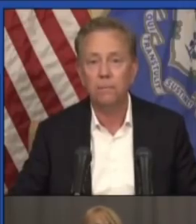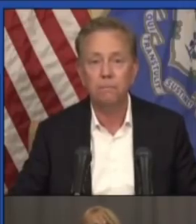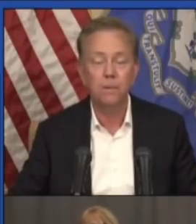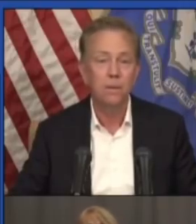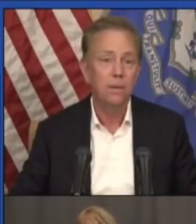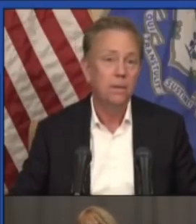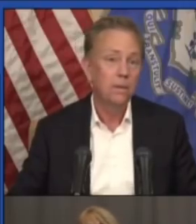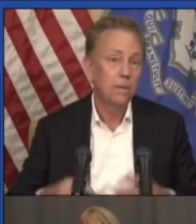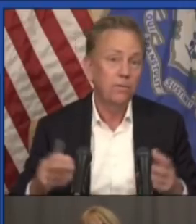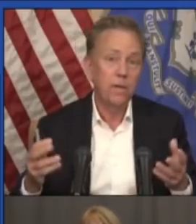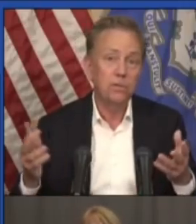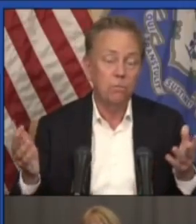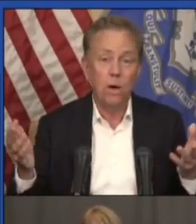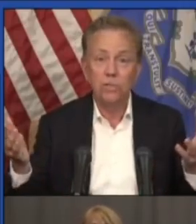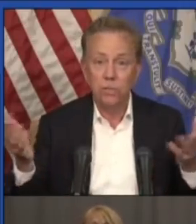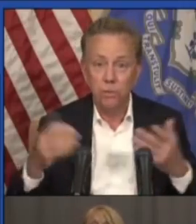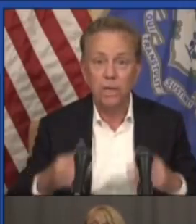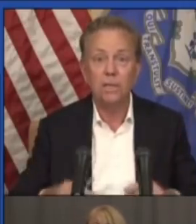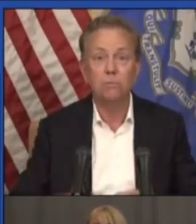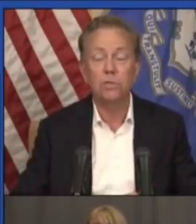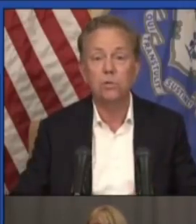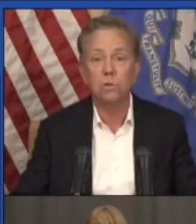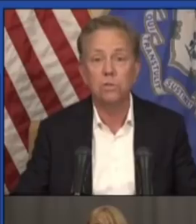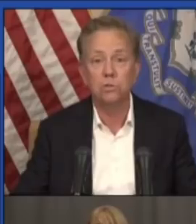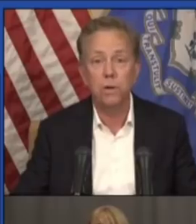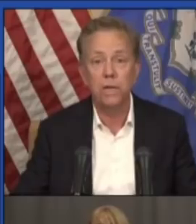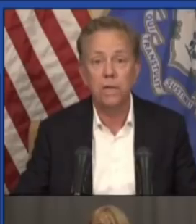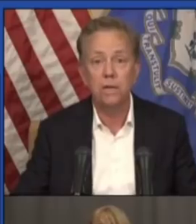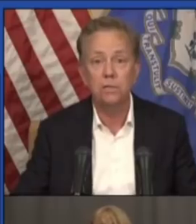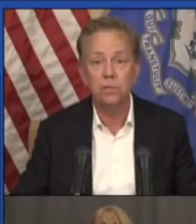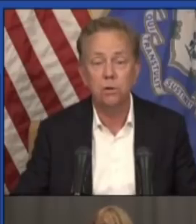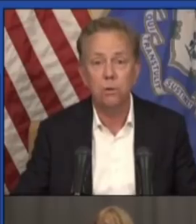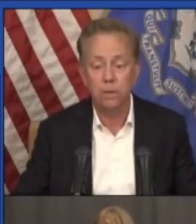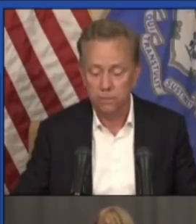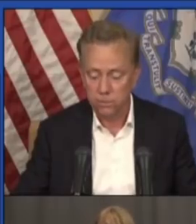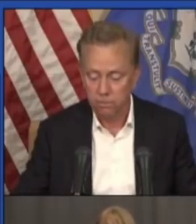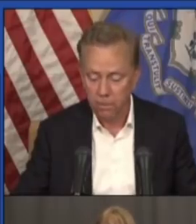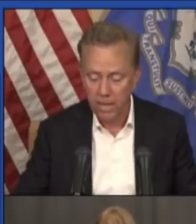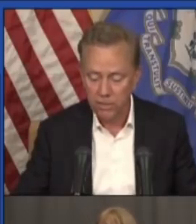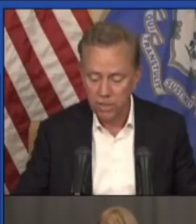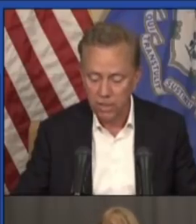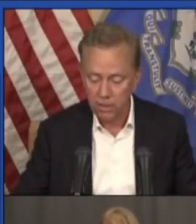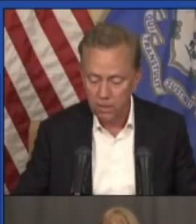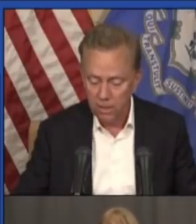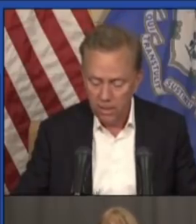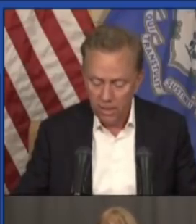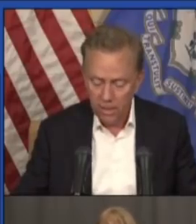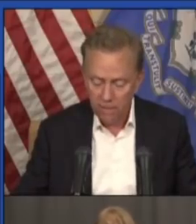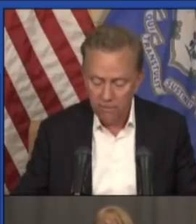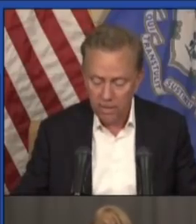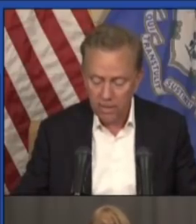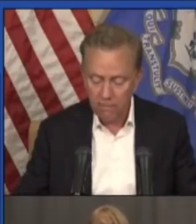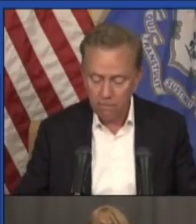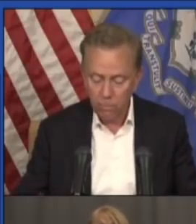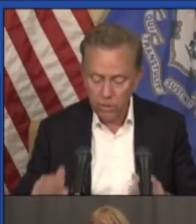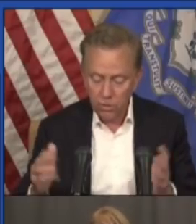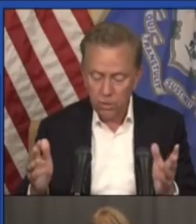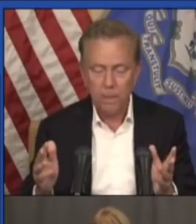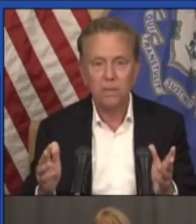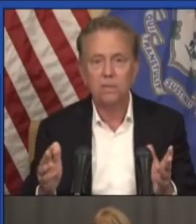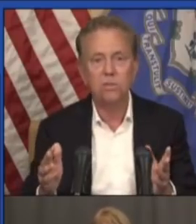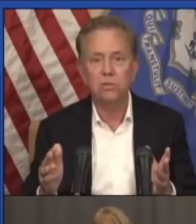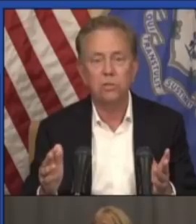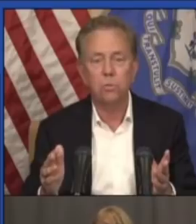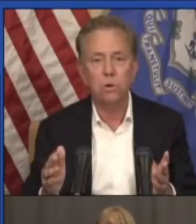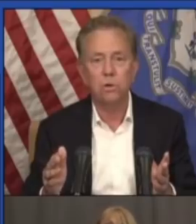thankful. Let's face it, Washington, we got the resources we needed, so some thanks there. And finally, we talked